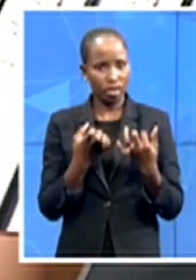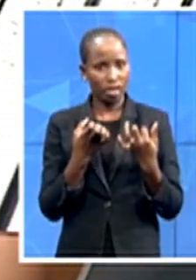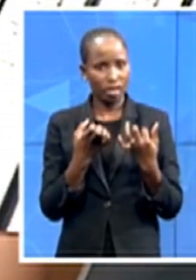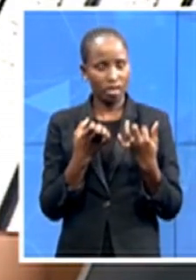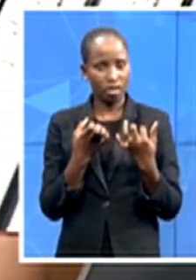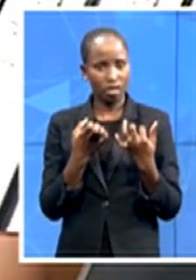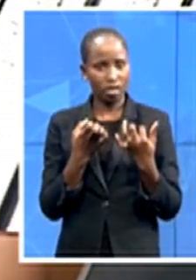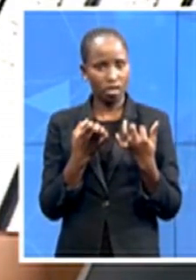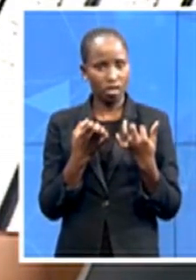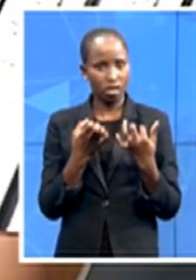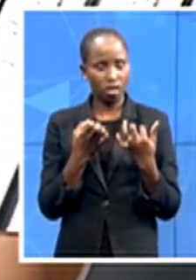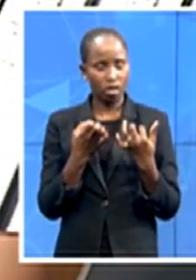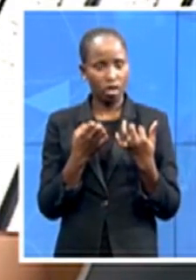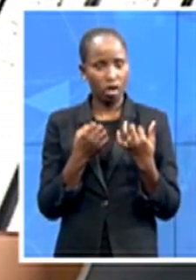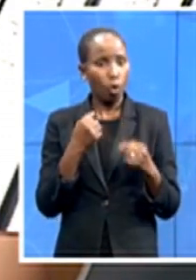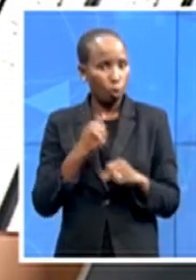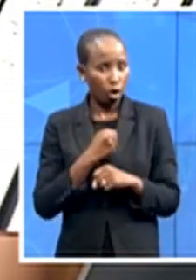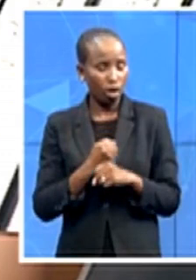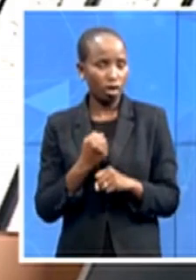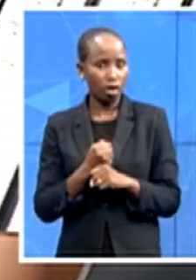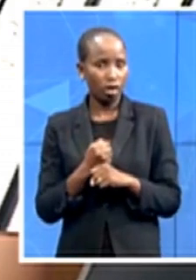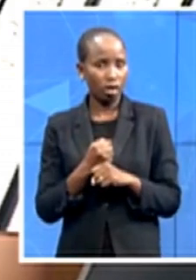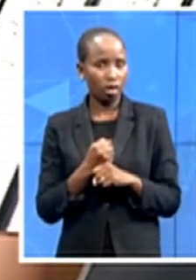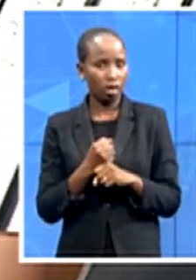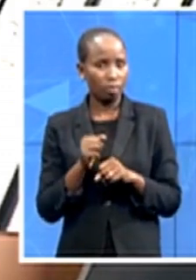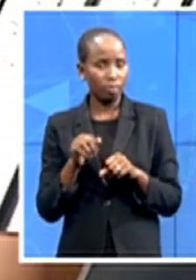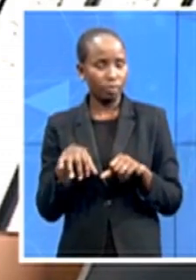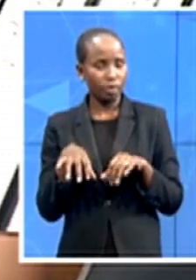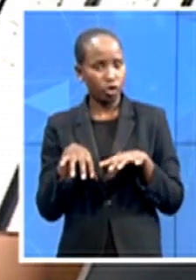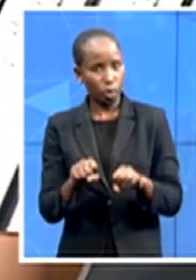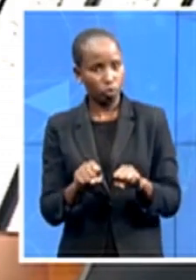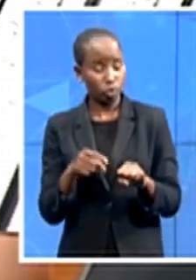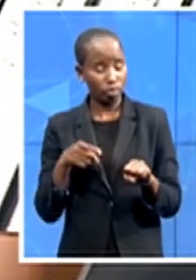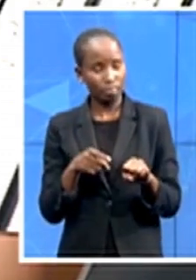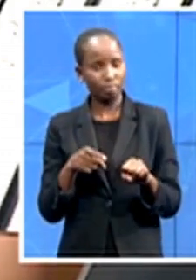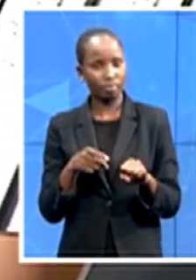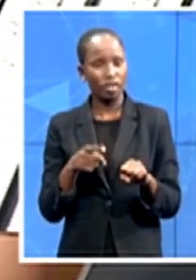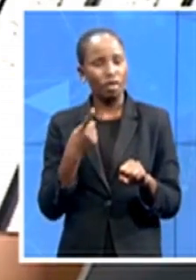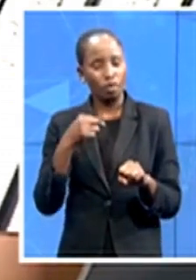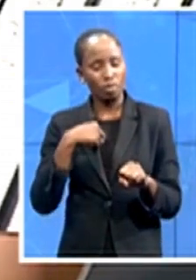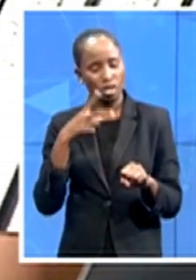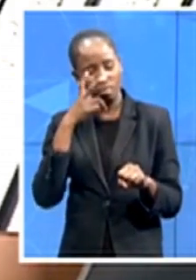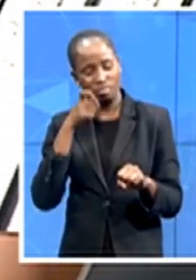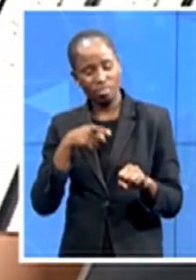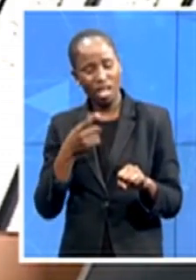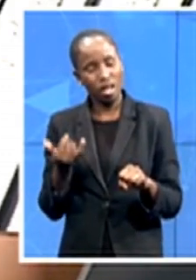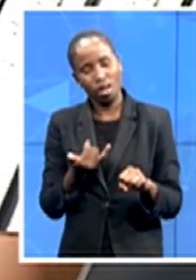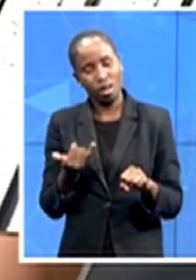the capture of National Treasury was almost the final